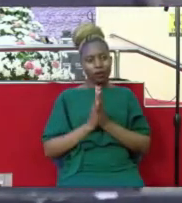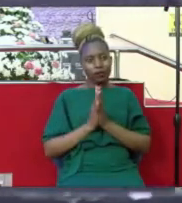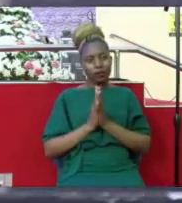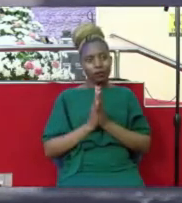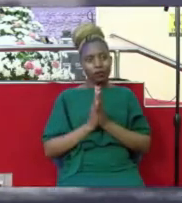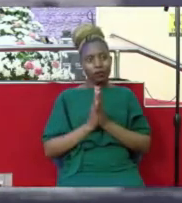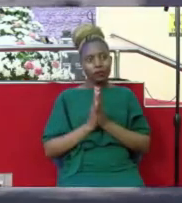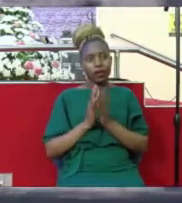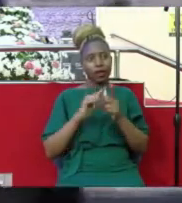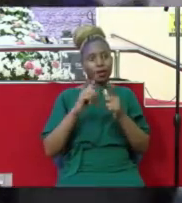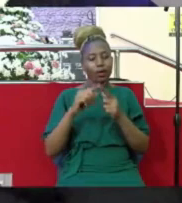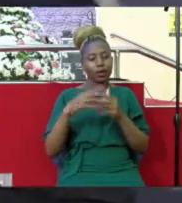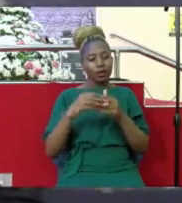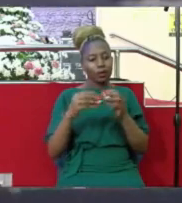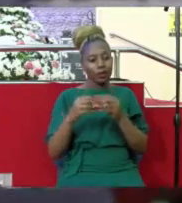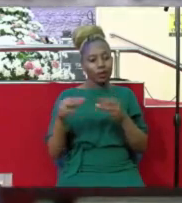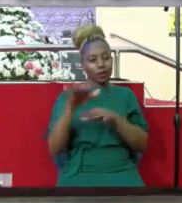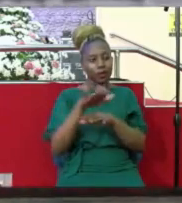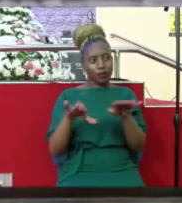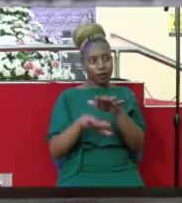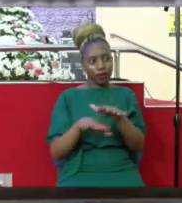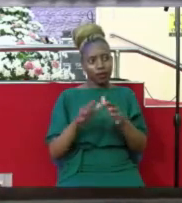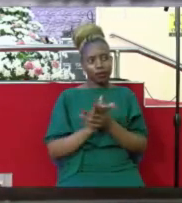and create everything.